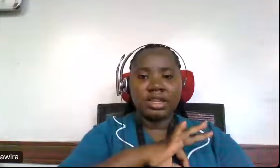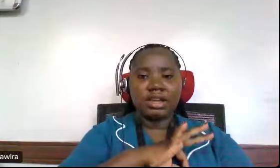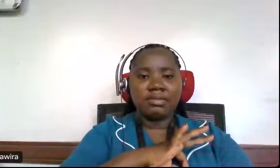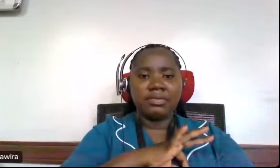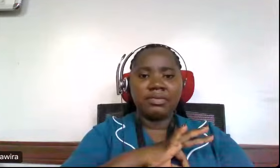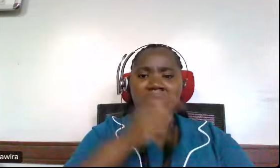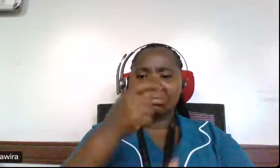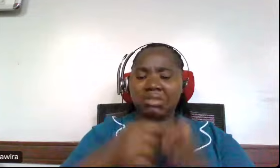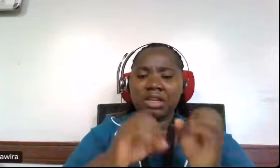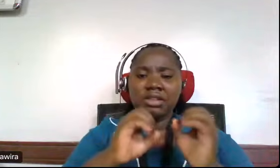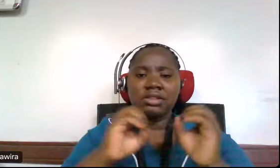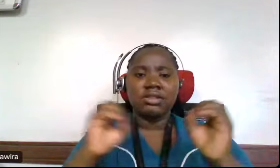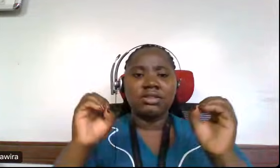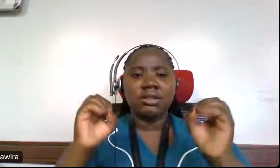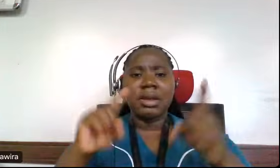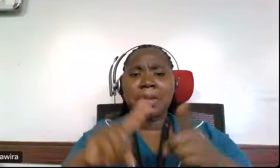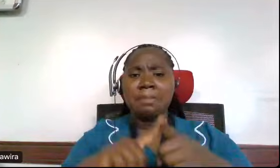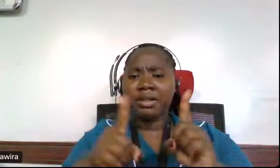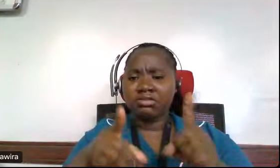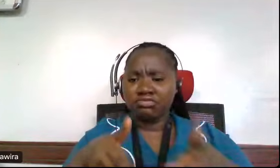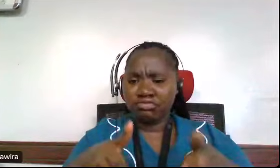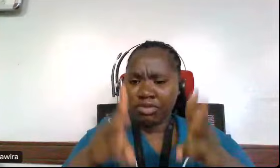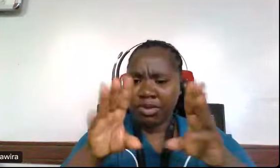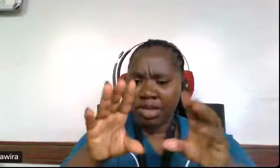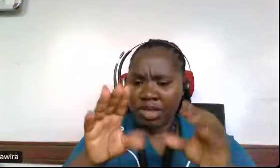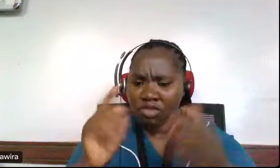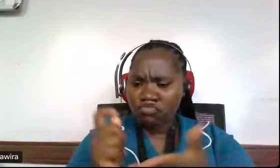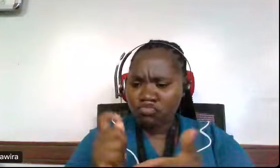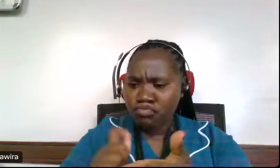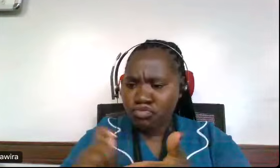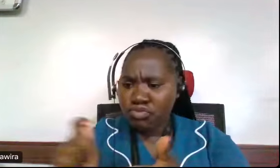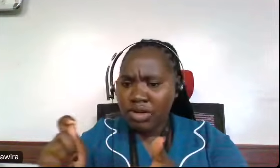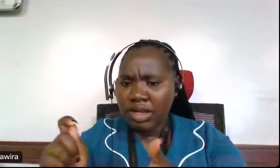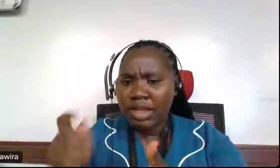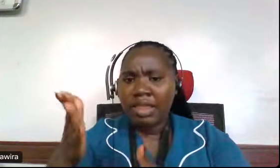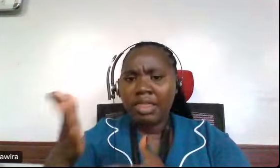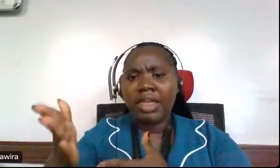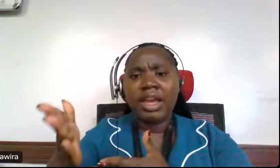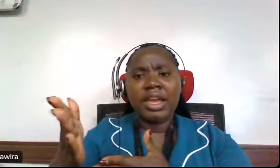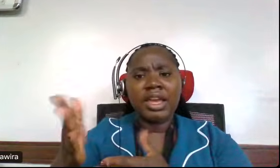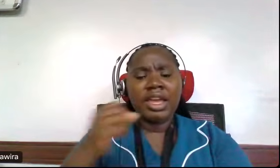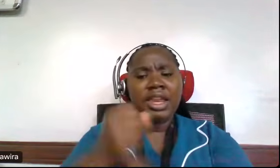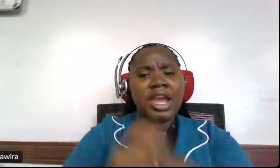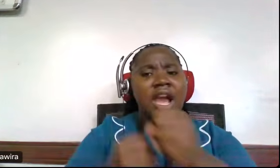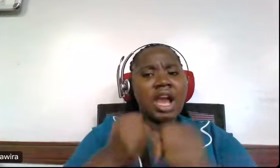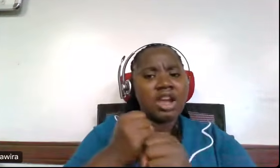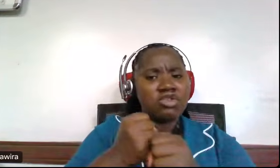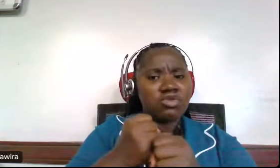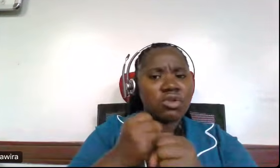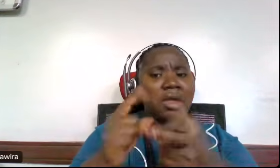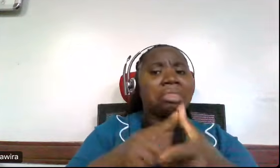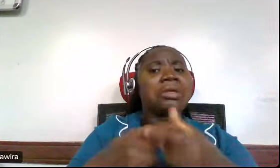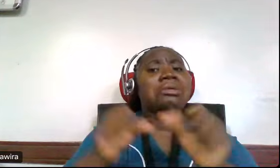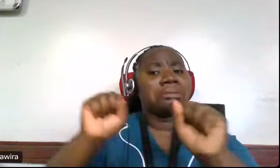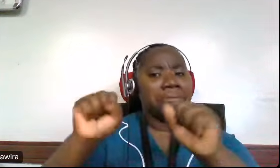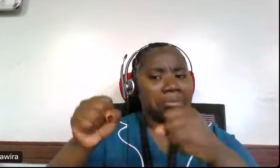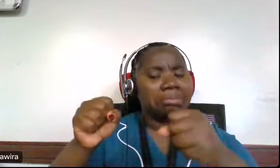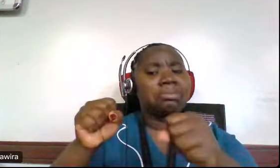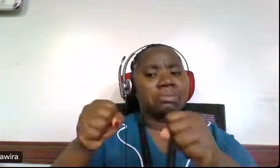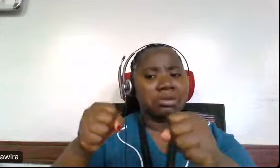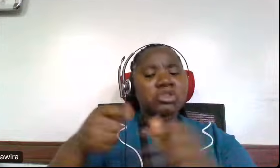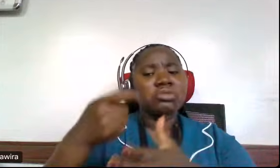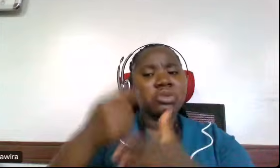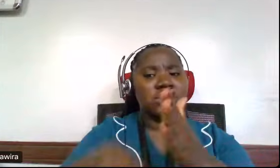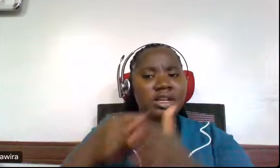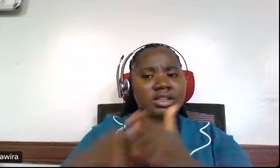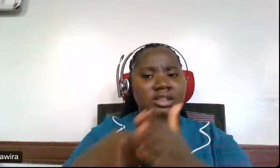it in the annual income tax return can lead to taxation. So there is a provision for you to adjust for that income so that